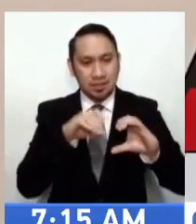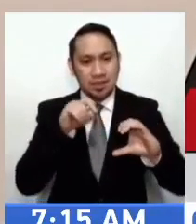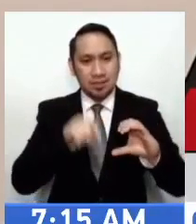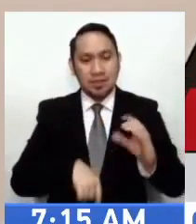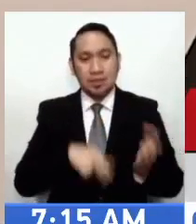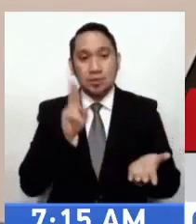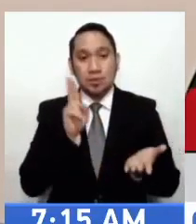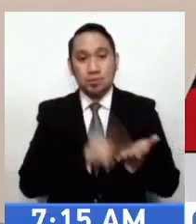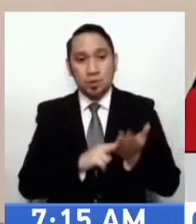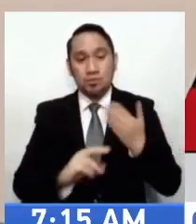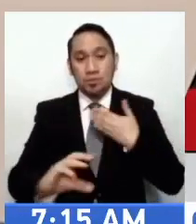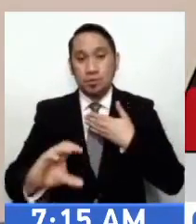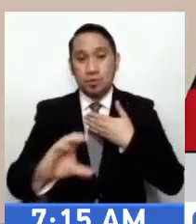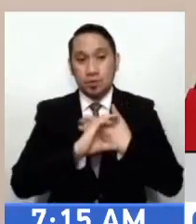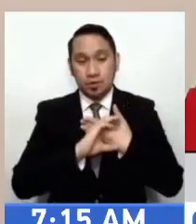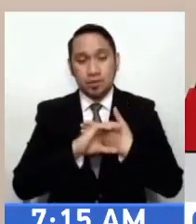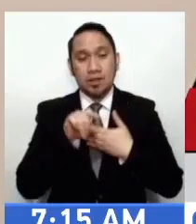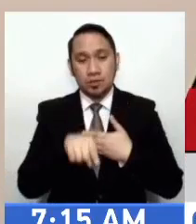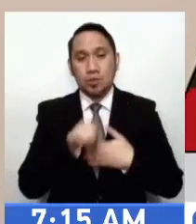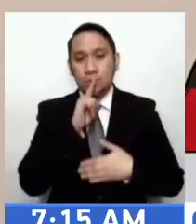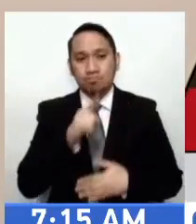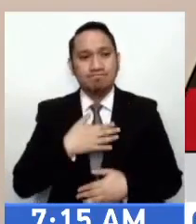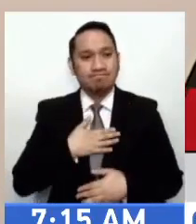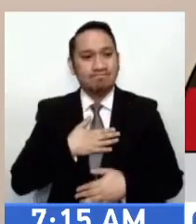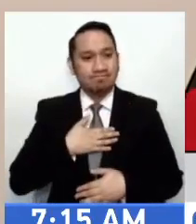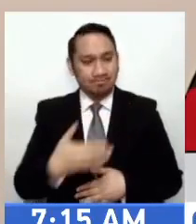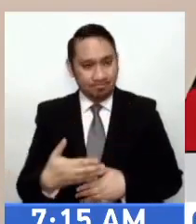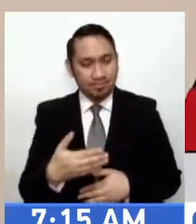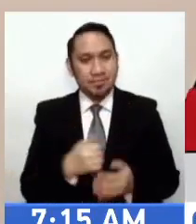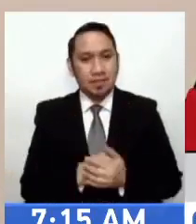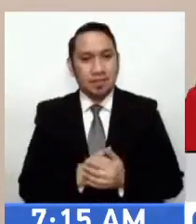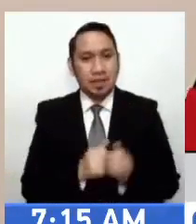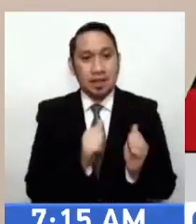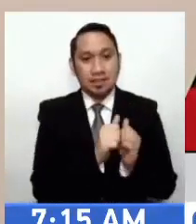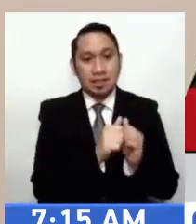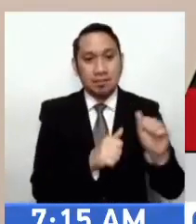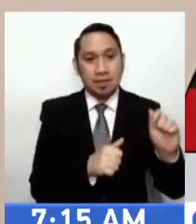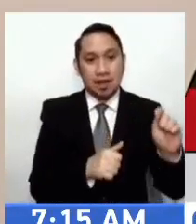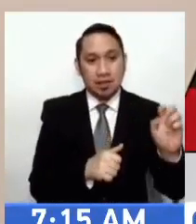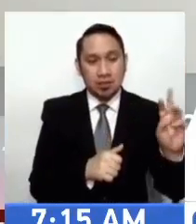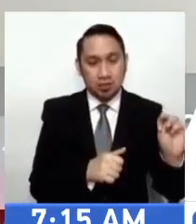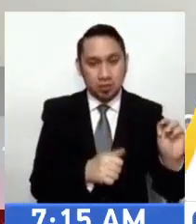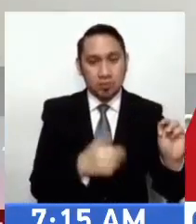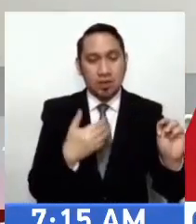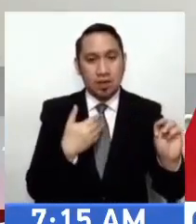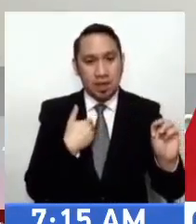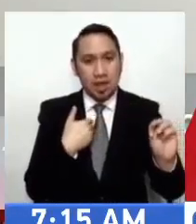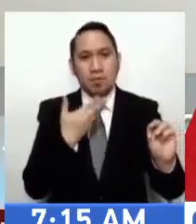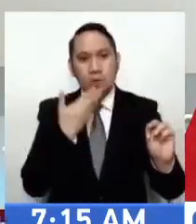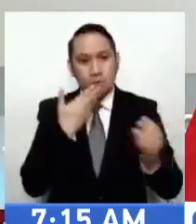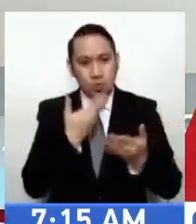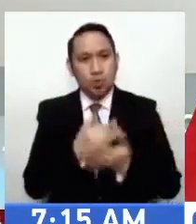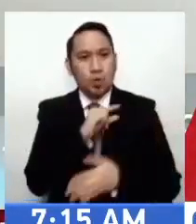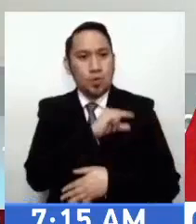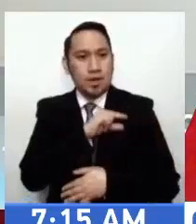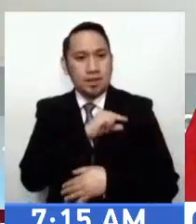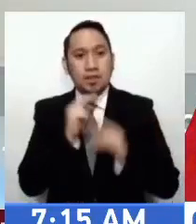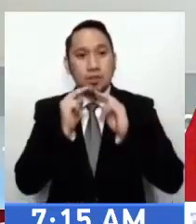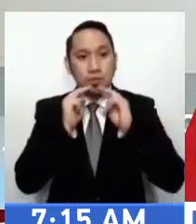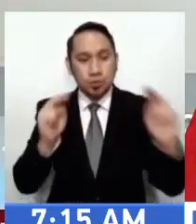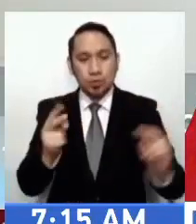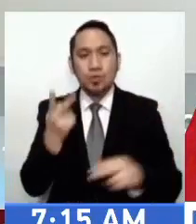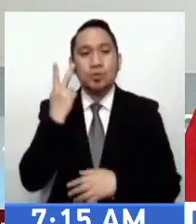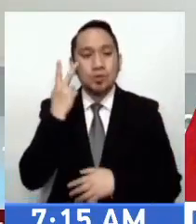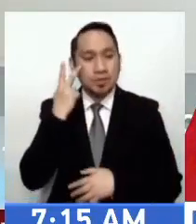signifies yung commitment natin kasama si Atom para mag-isang news authority ng Filipino. We look forward to seeing Atom, no, as